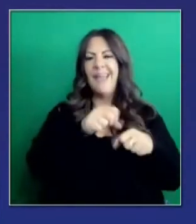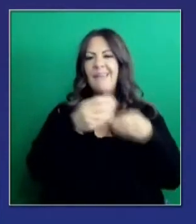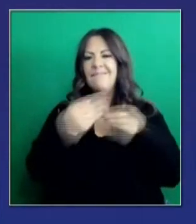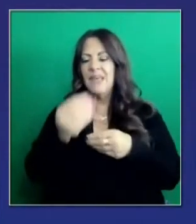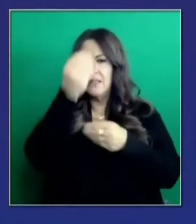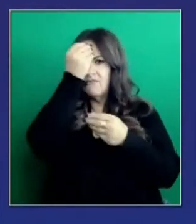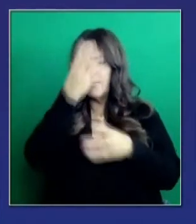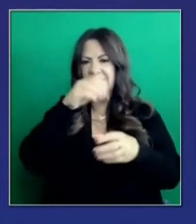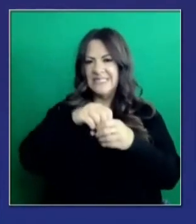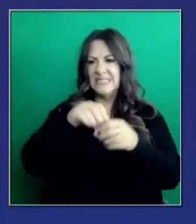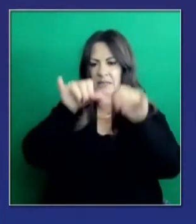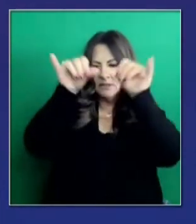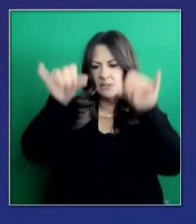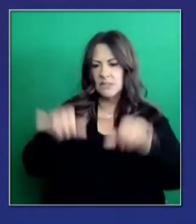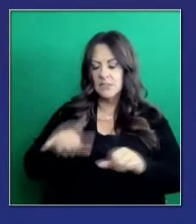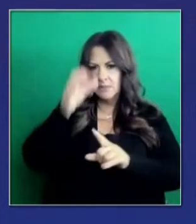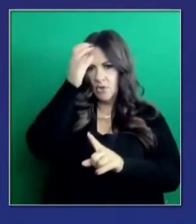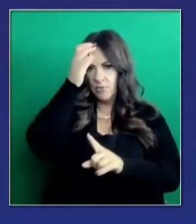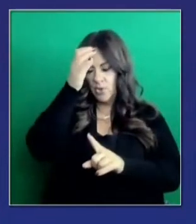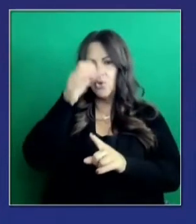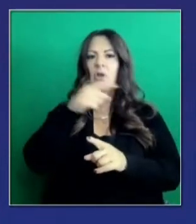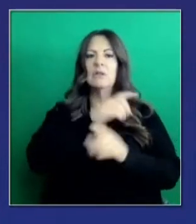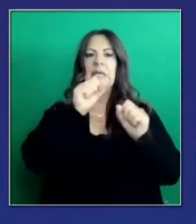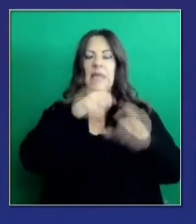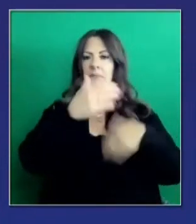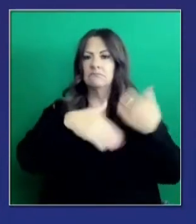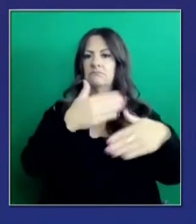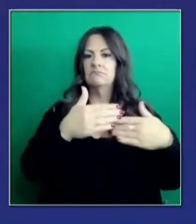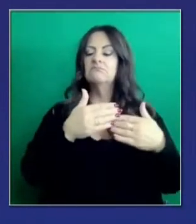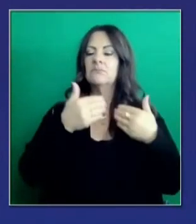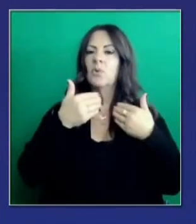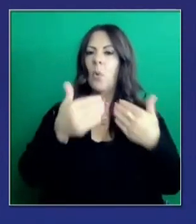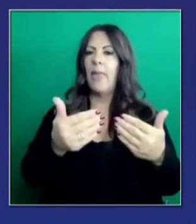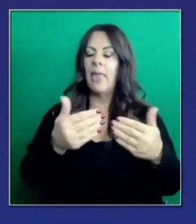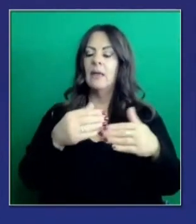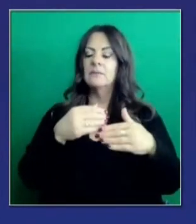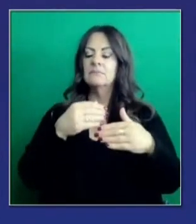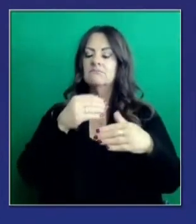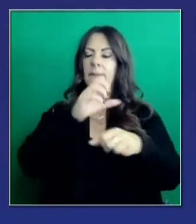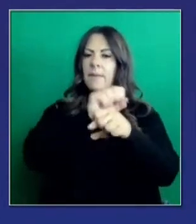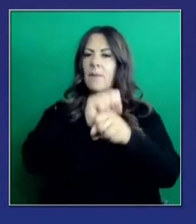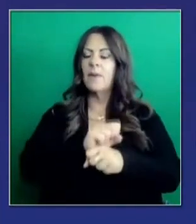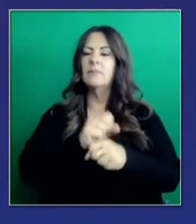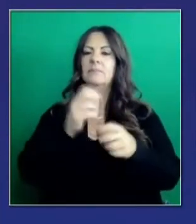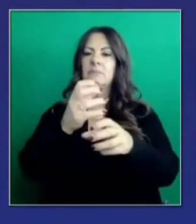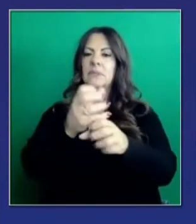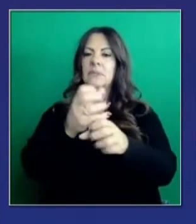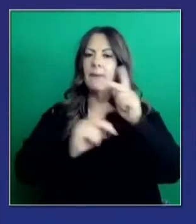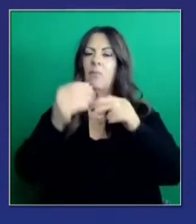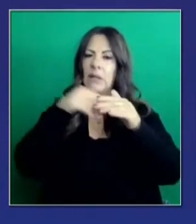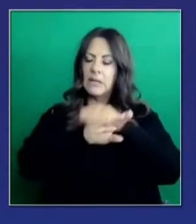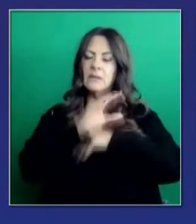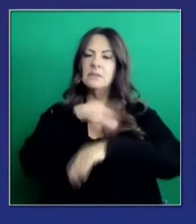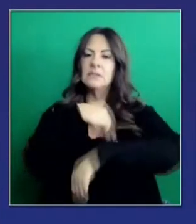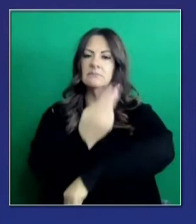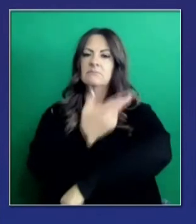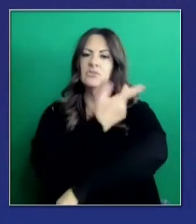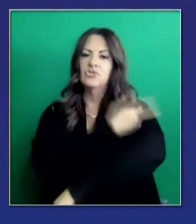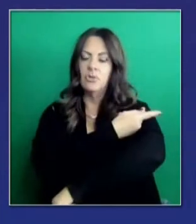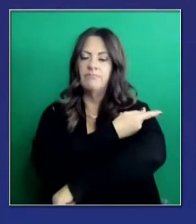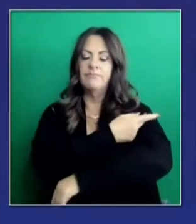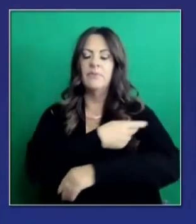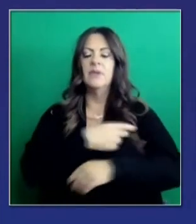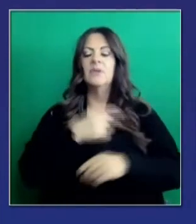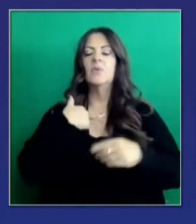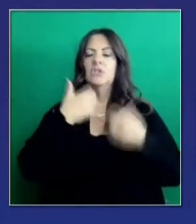to getting these things administered. And that's what we're discovering, it's a big part of the data lake. So what we want to do is just push the